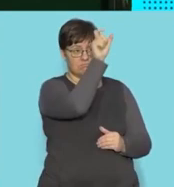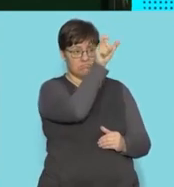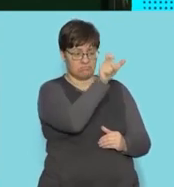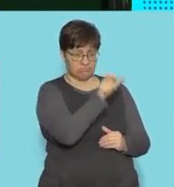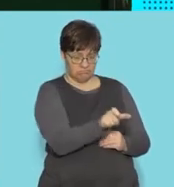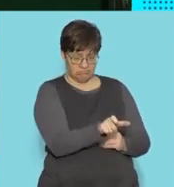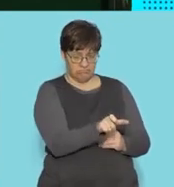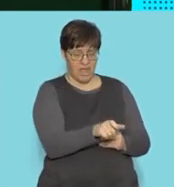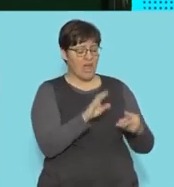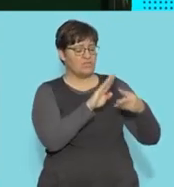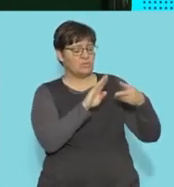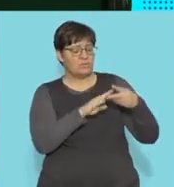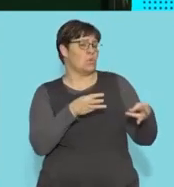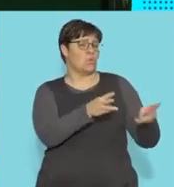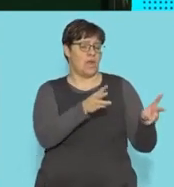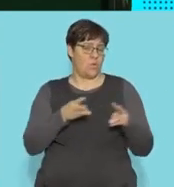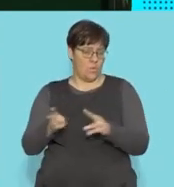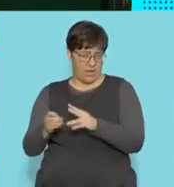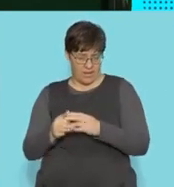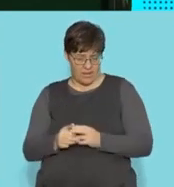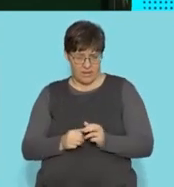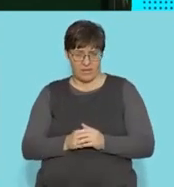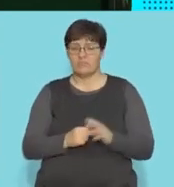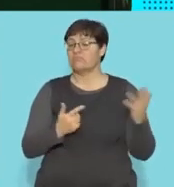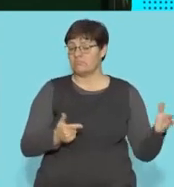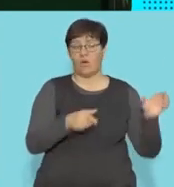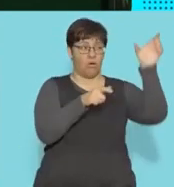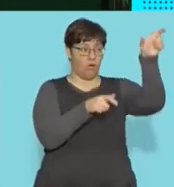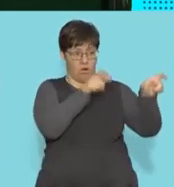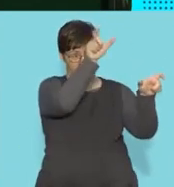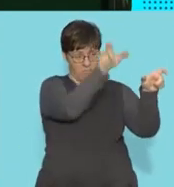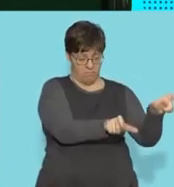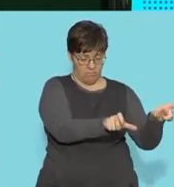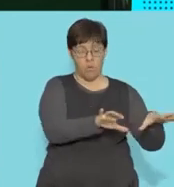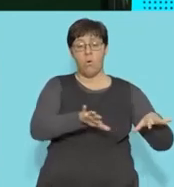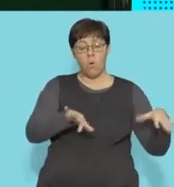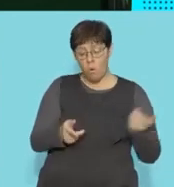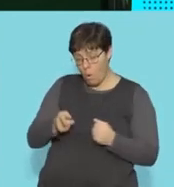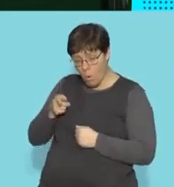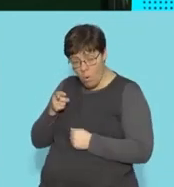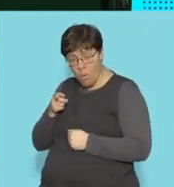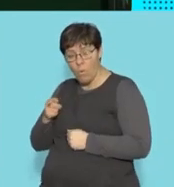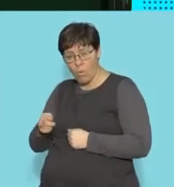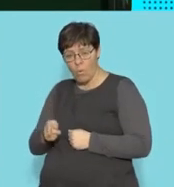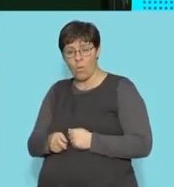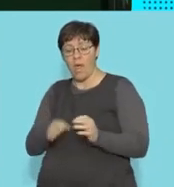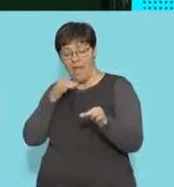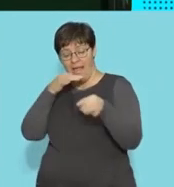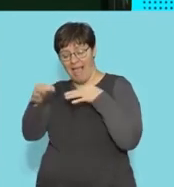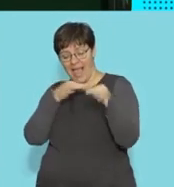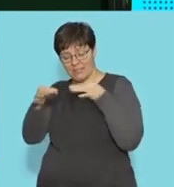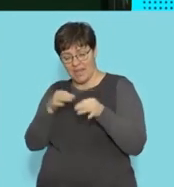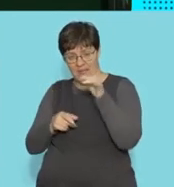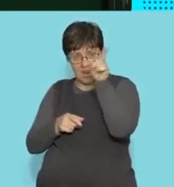can get terminology questions associated with columns, and we can get terminology questions